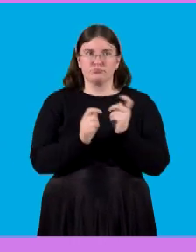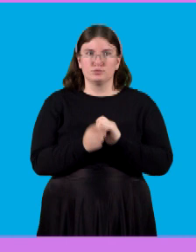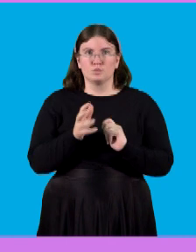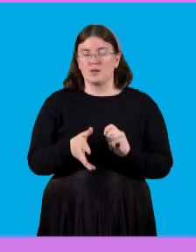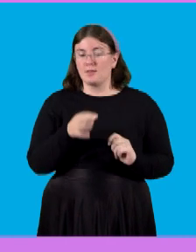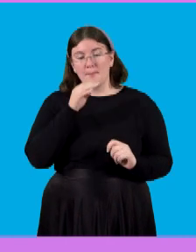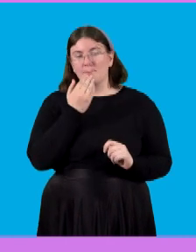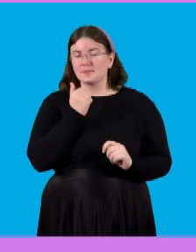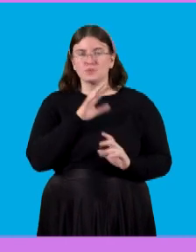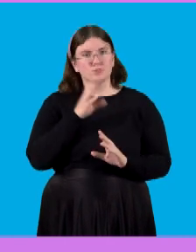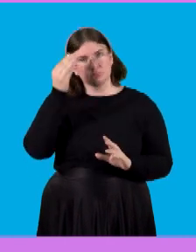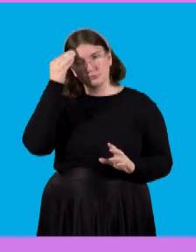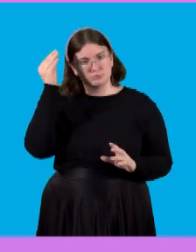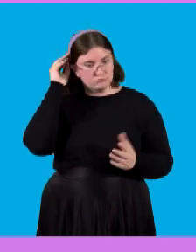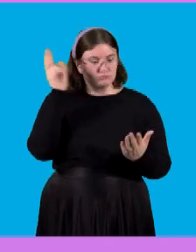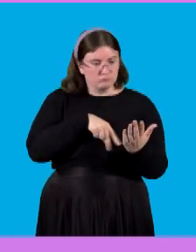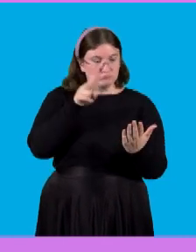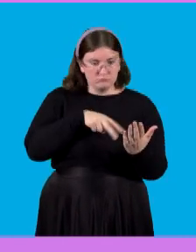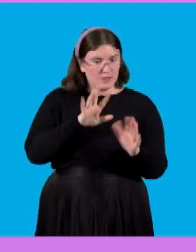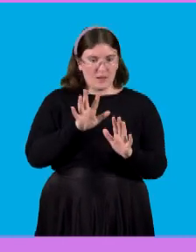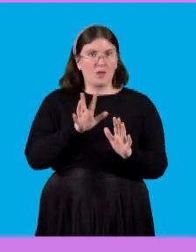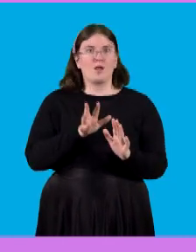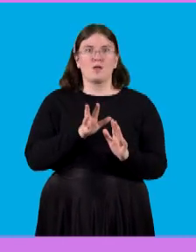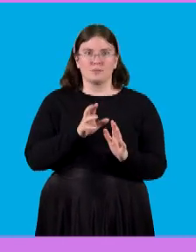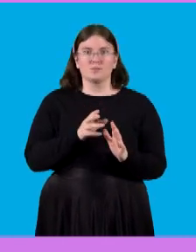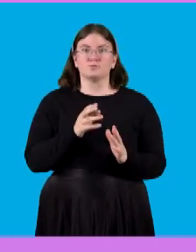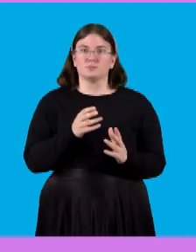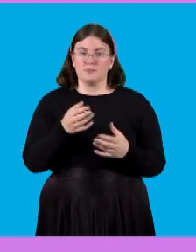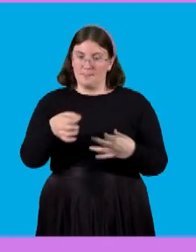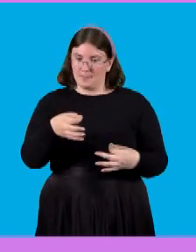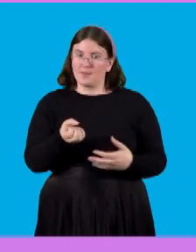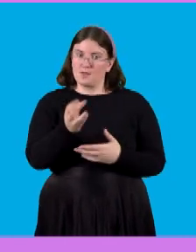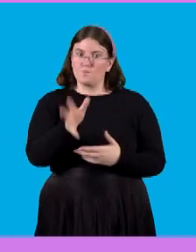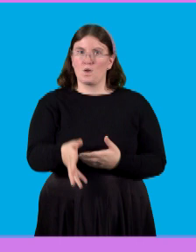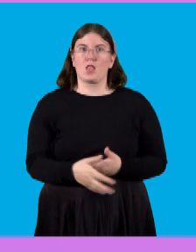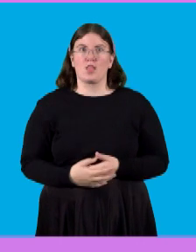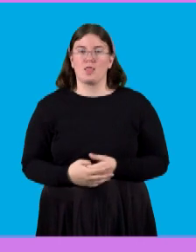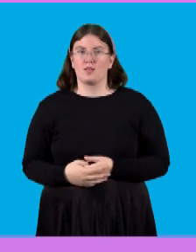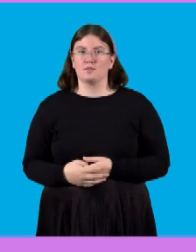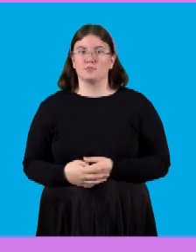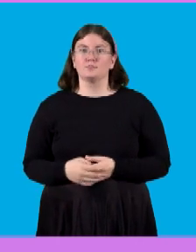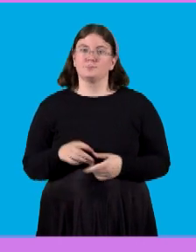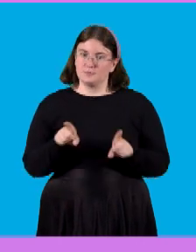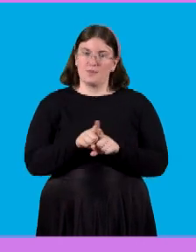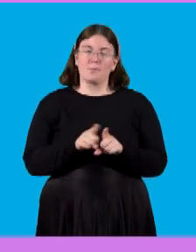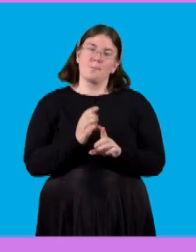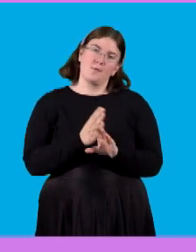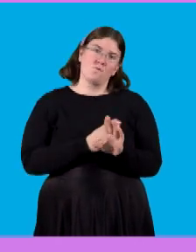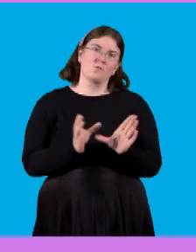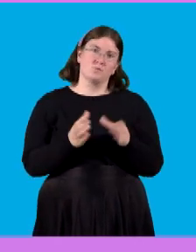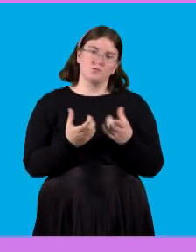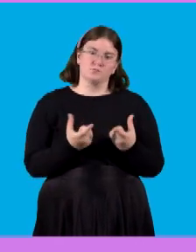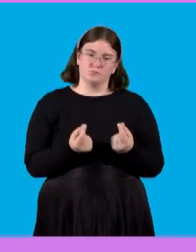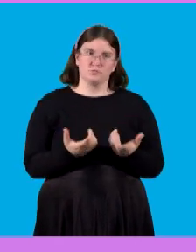is happening in the markets. So please don't memorize this exchange rate. It will be given to you now. It will be presented at